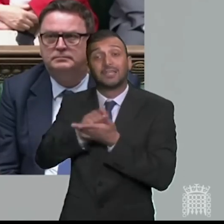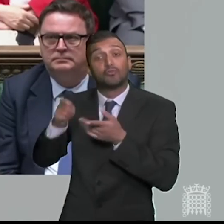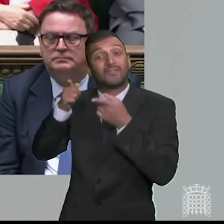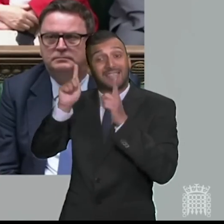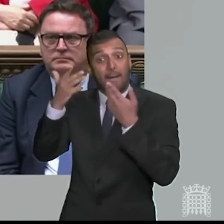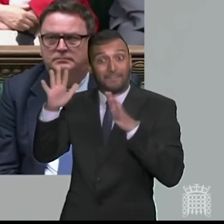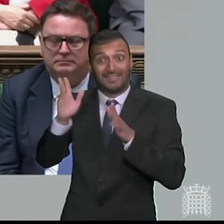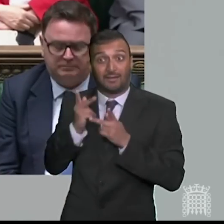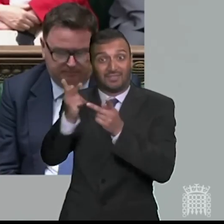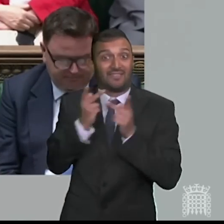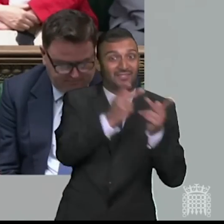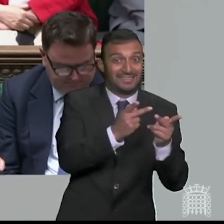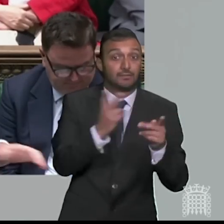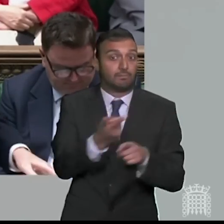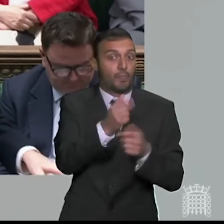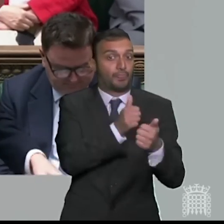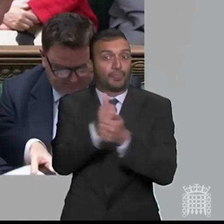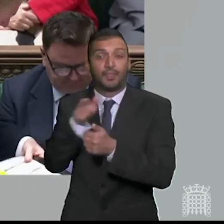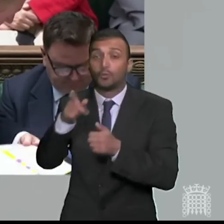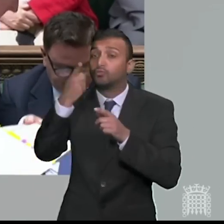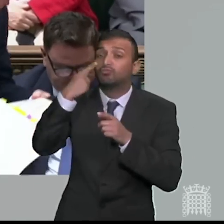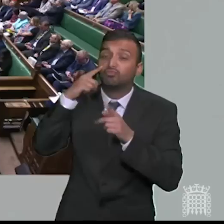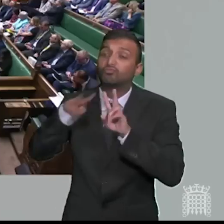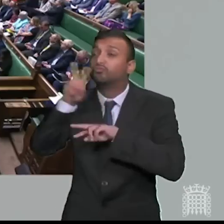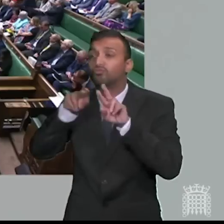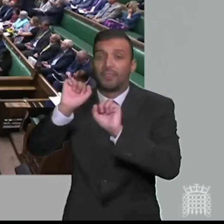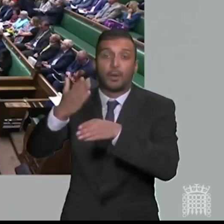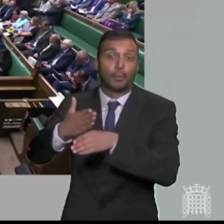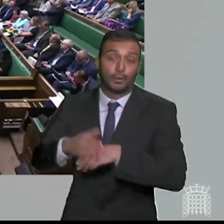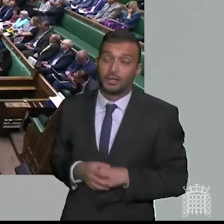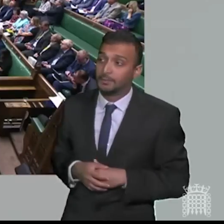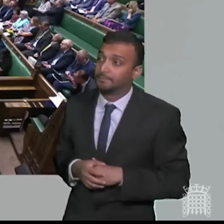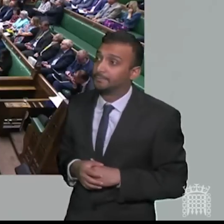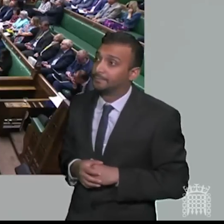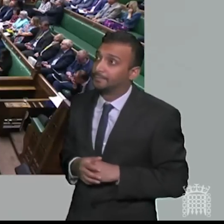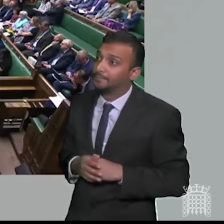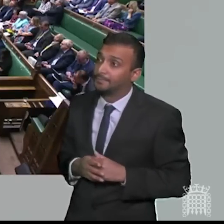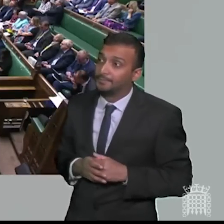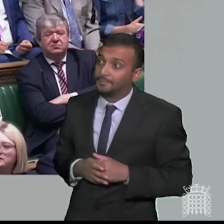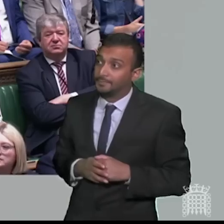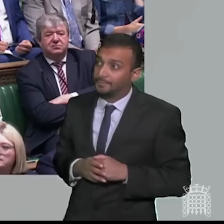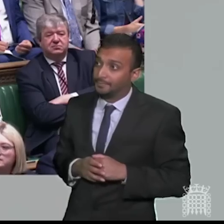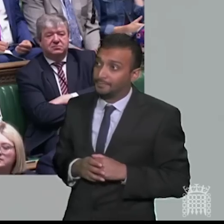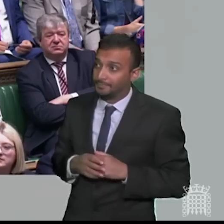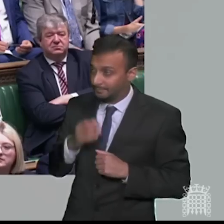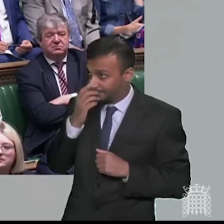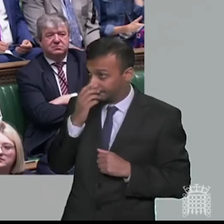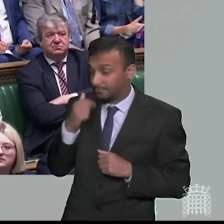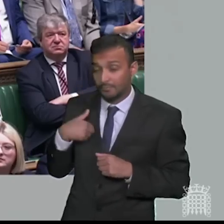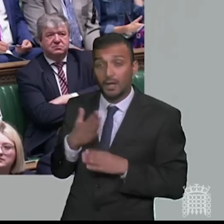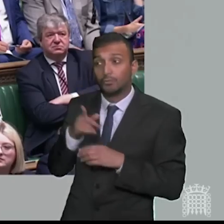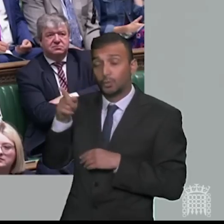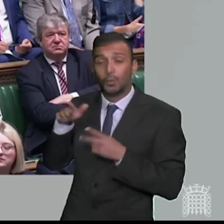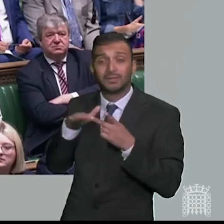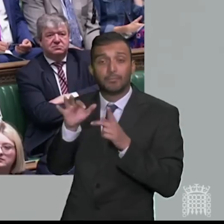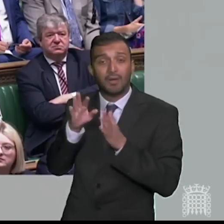see firsthand the work underway. Jamie Stone. Mr Speaker, I'm sure that the Deputy Prime Minister will be